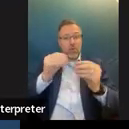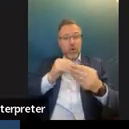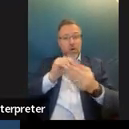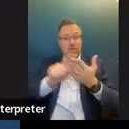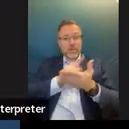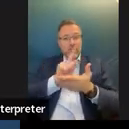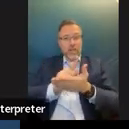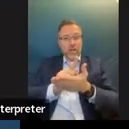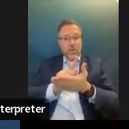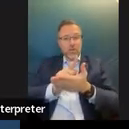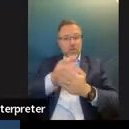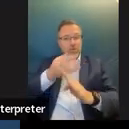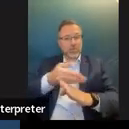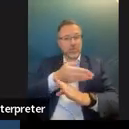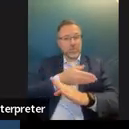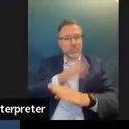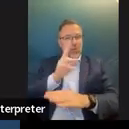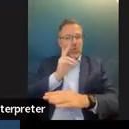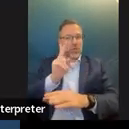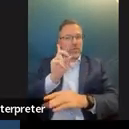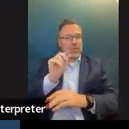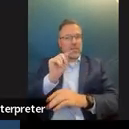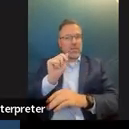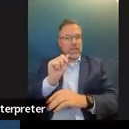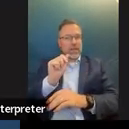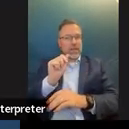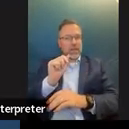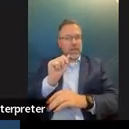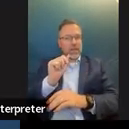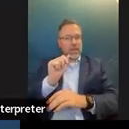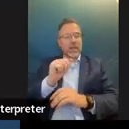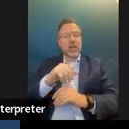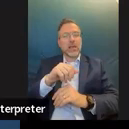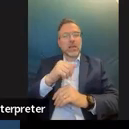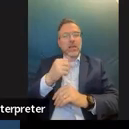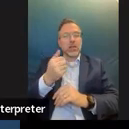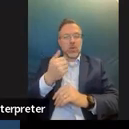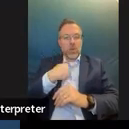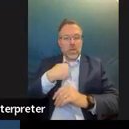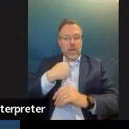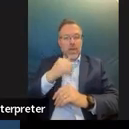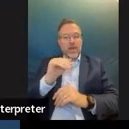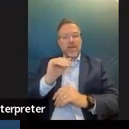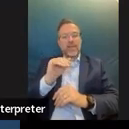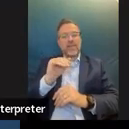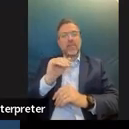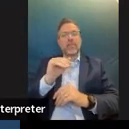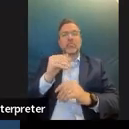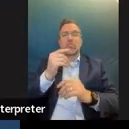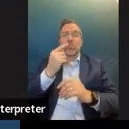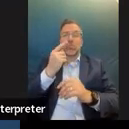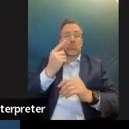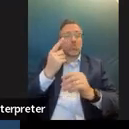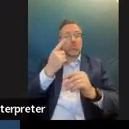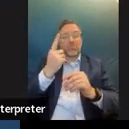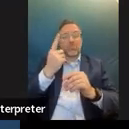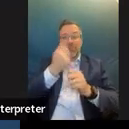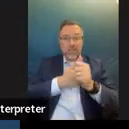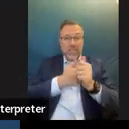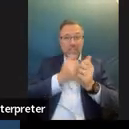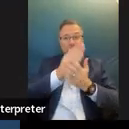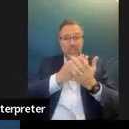you'll see those data modules. We have a module for each section of the IEP. We have a full IEP